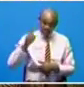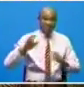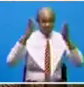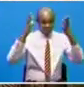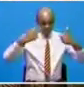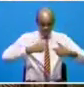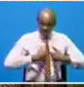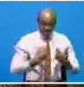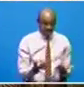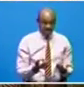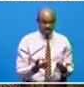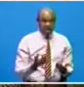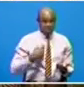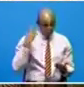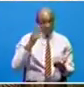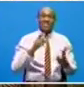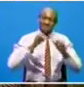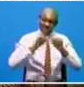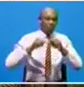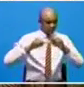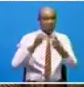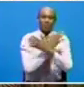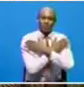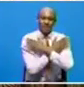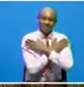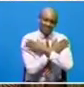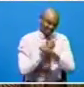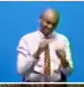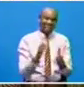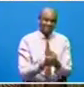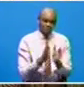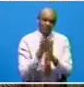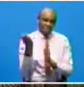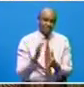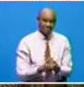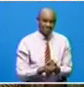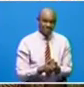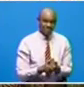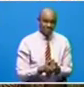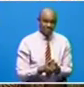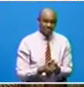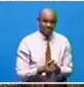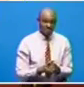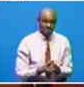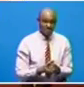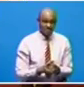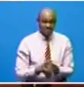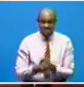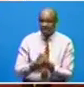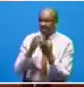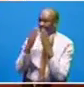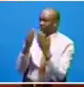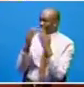he should congratulate. But we will remain friends in spite of this contest. All right. Okay. Yes. Thank you very much,